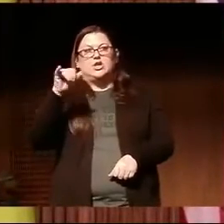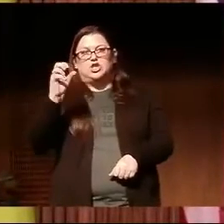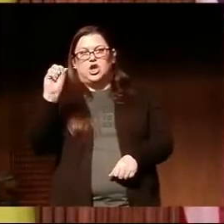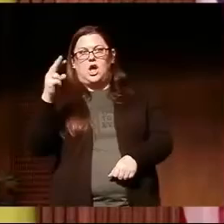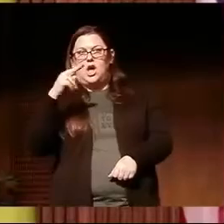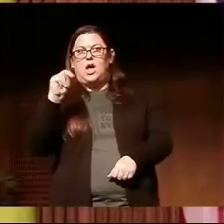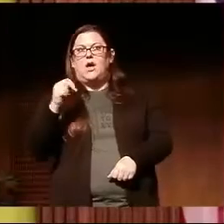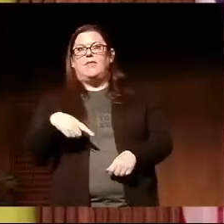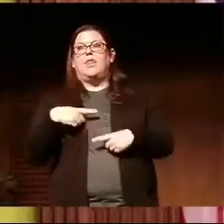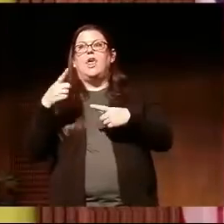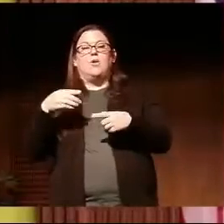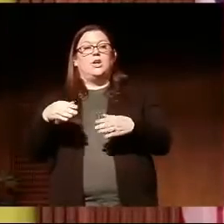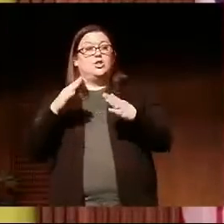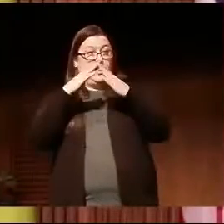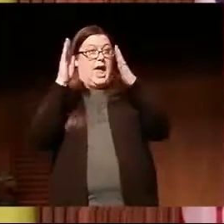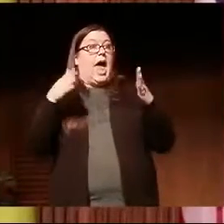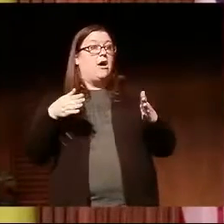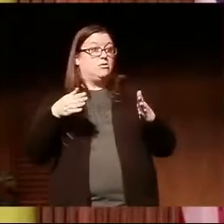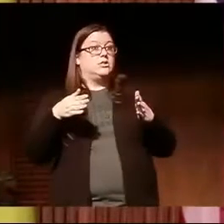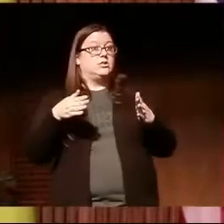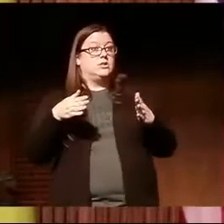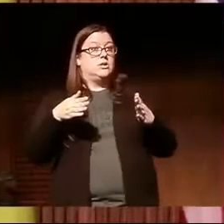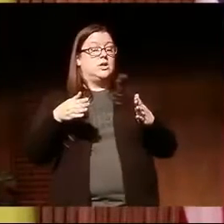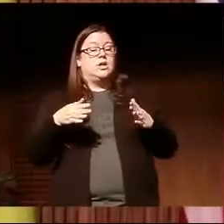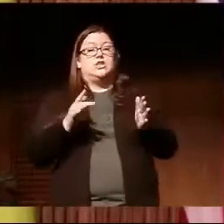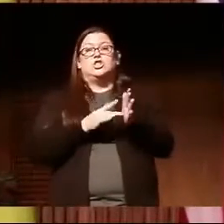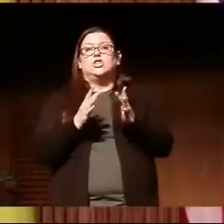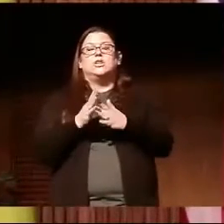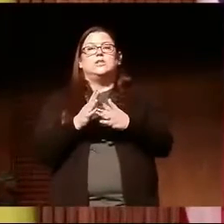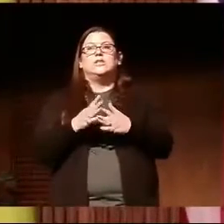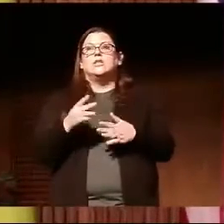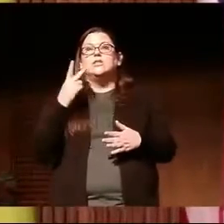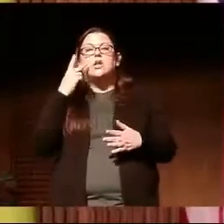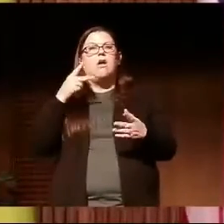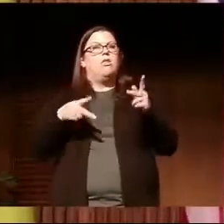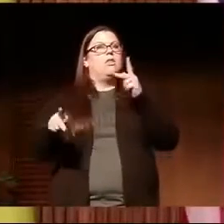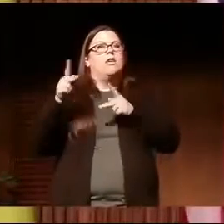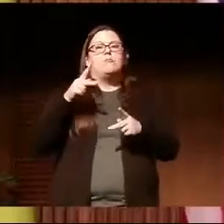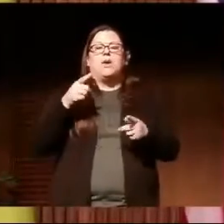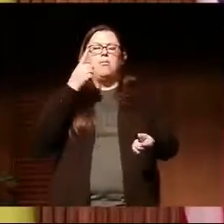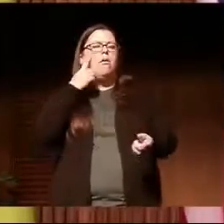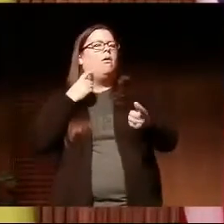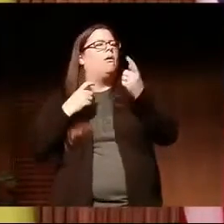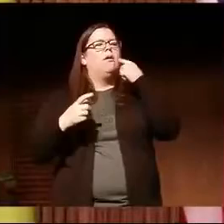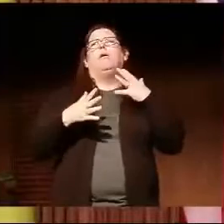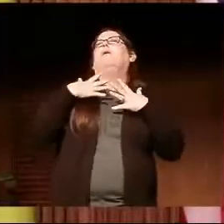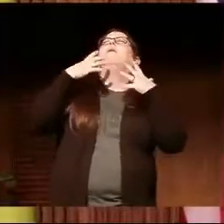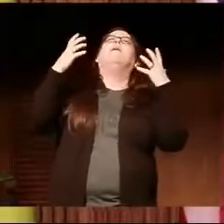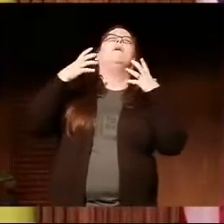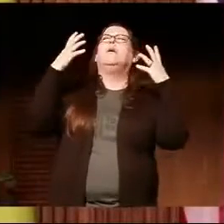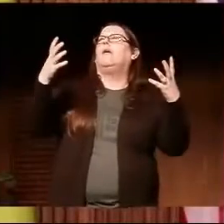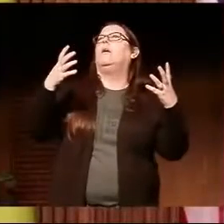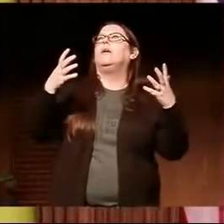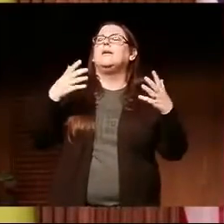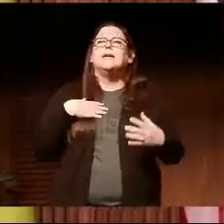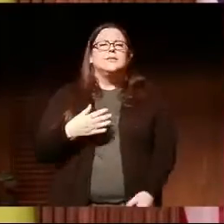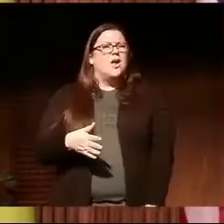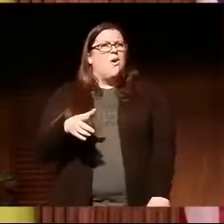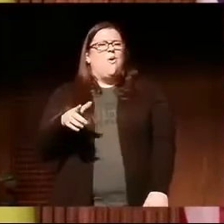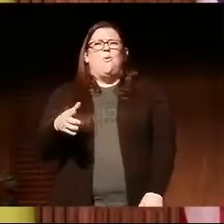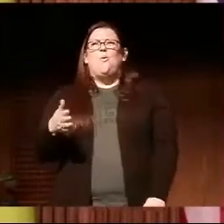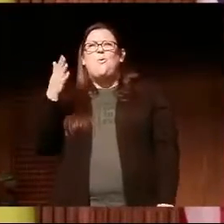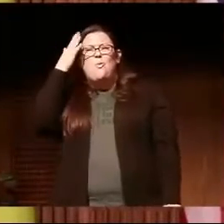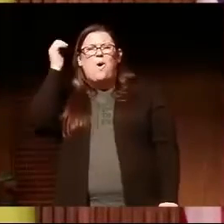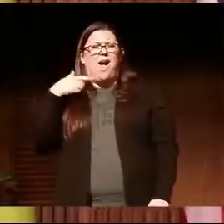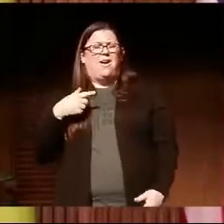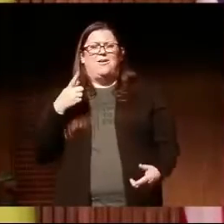house of the ruler of the synagogue, and Jesus saw a commotion, people weeping and wailing loudly. And when he had entered, he said to them, "Why are you making a